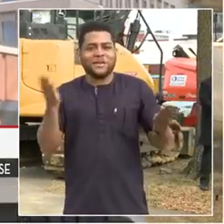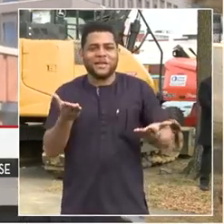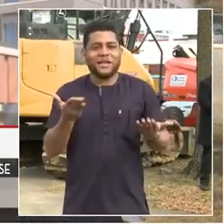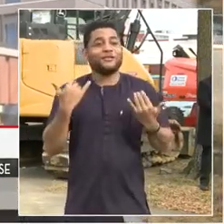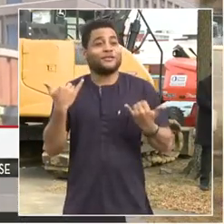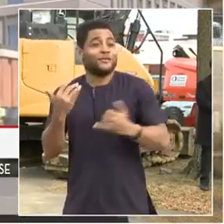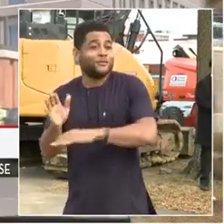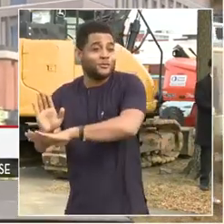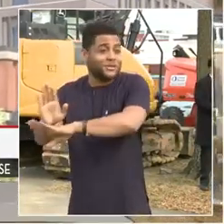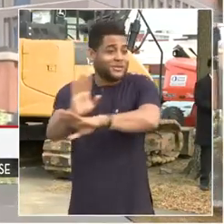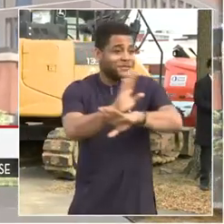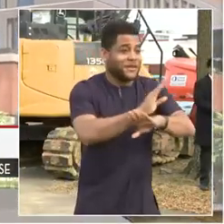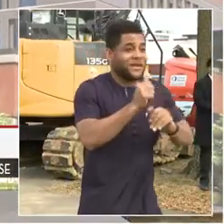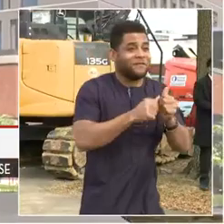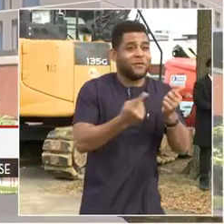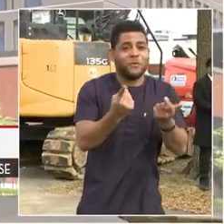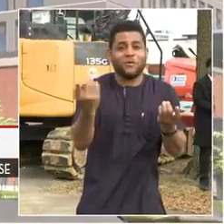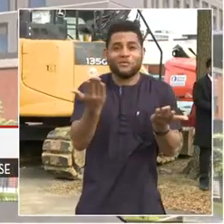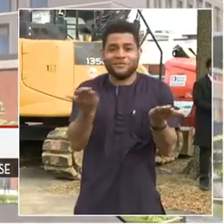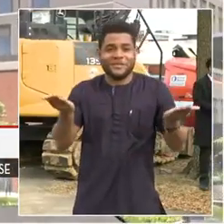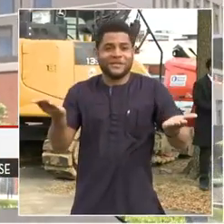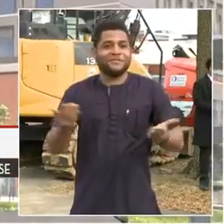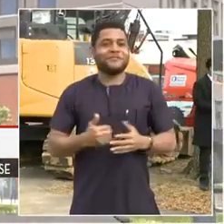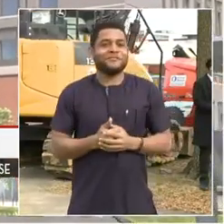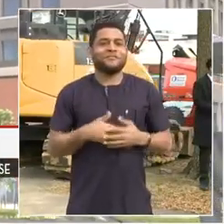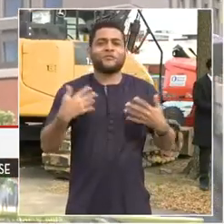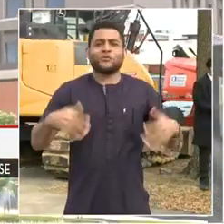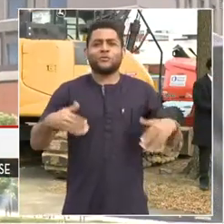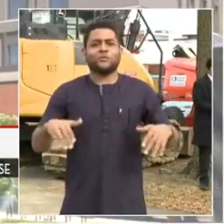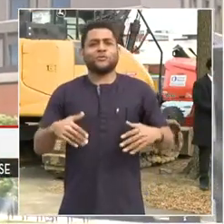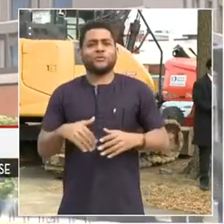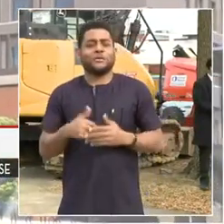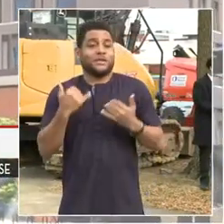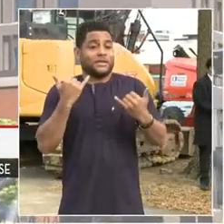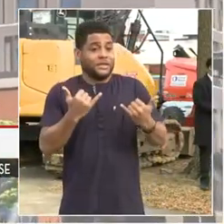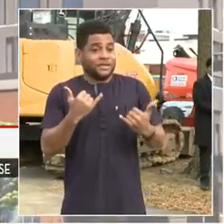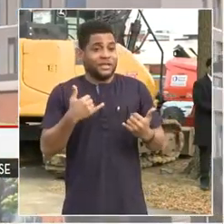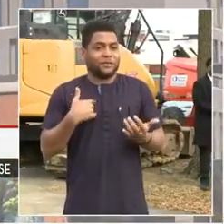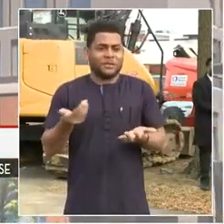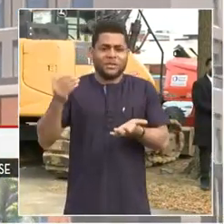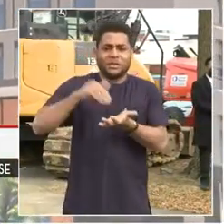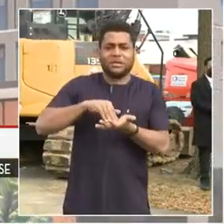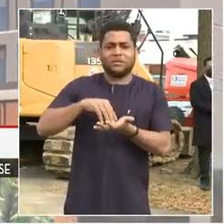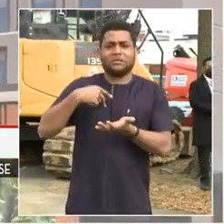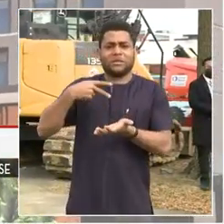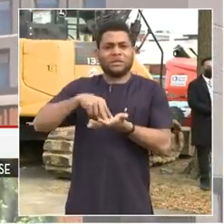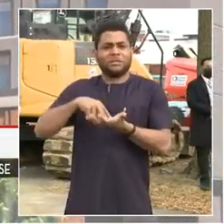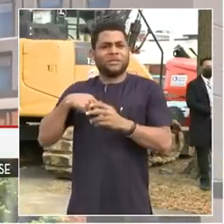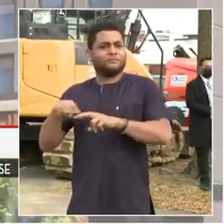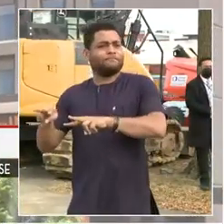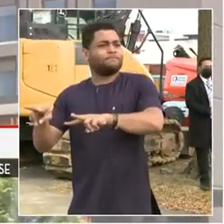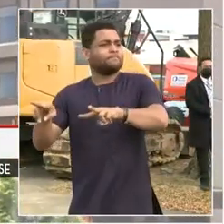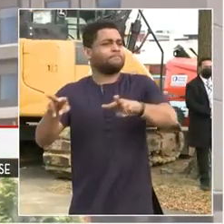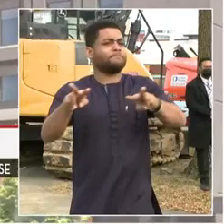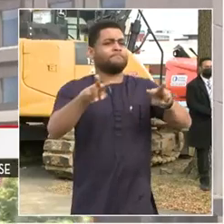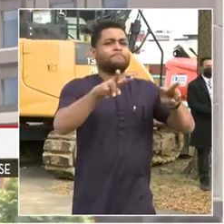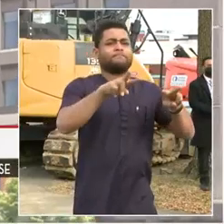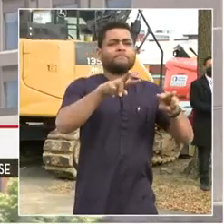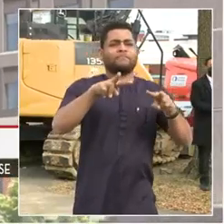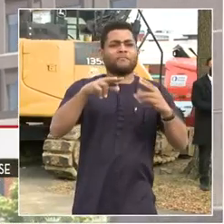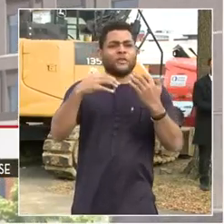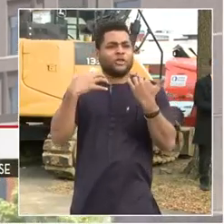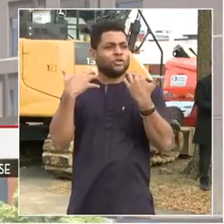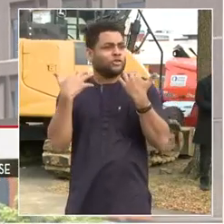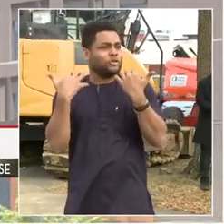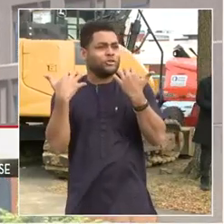everybody. It is wonderful to stand up here and look out into this crowd and to see so many people,